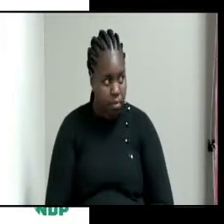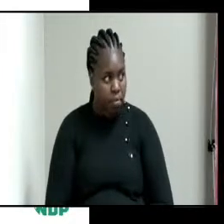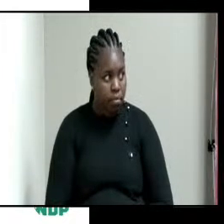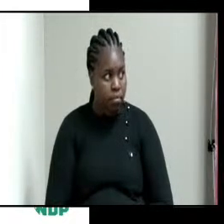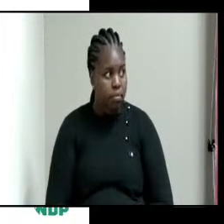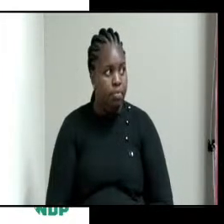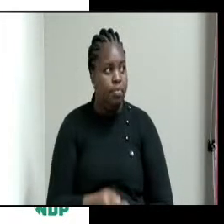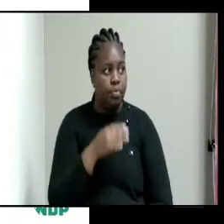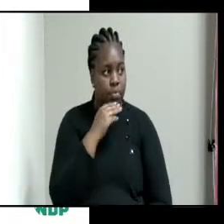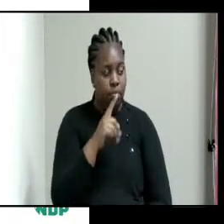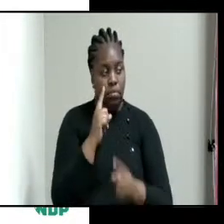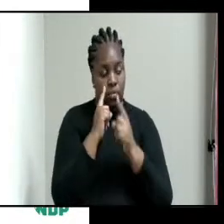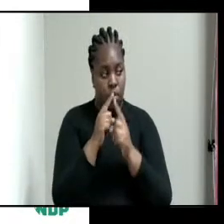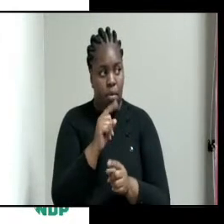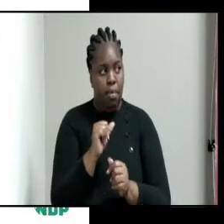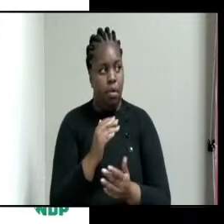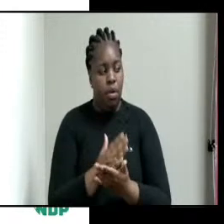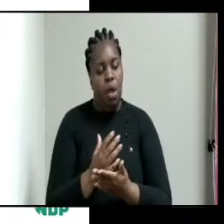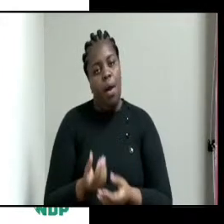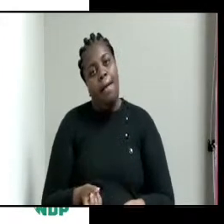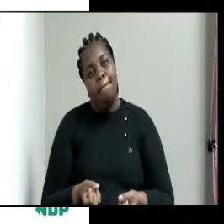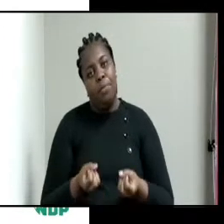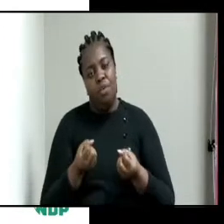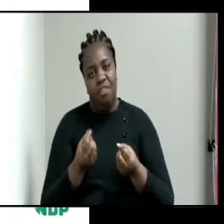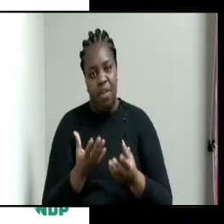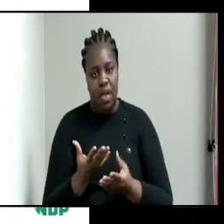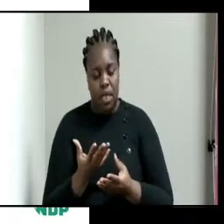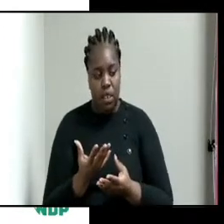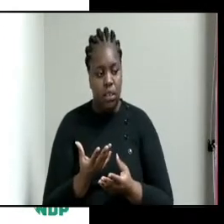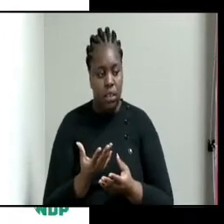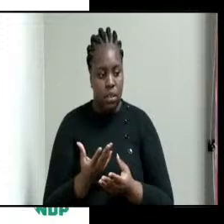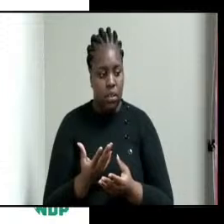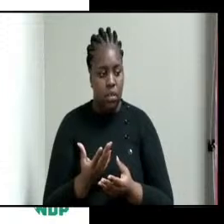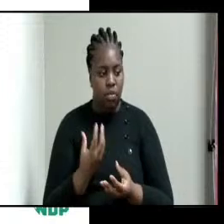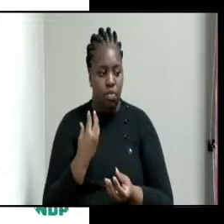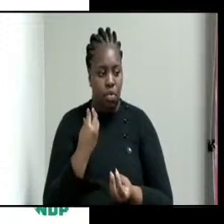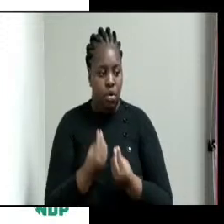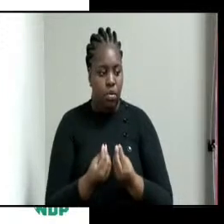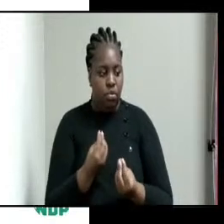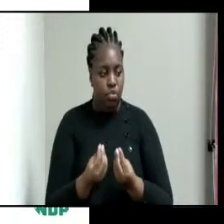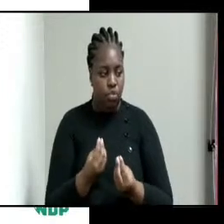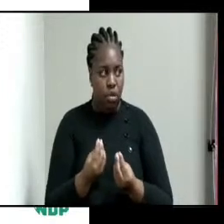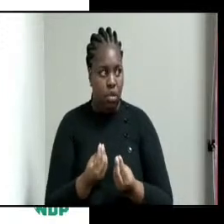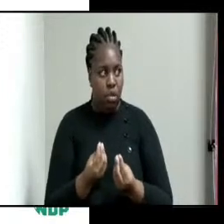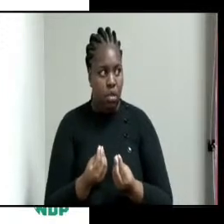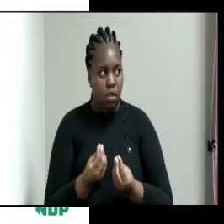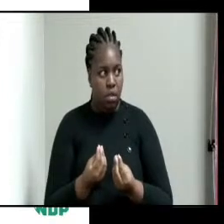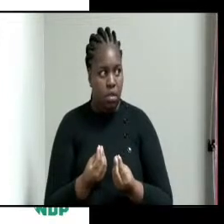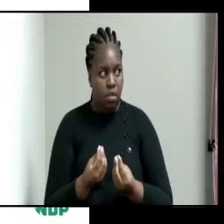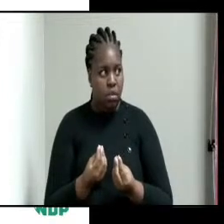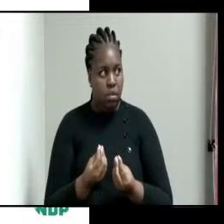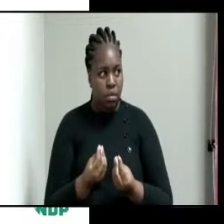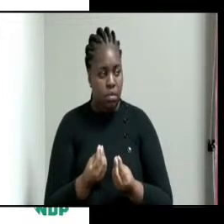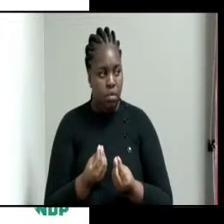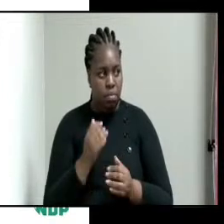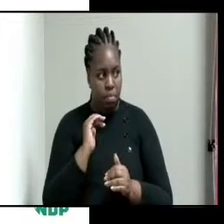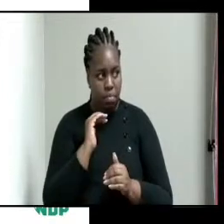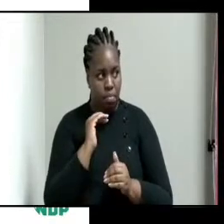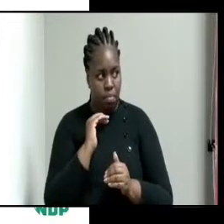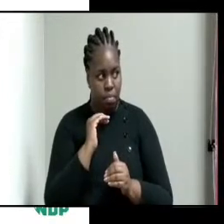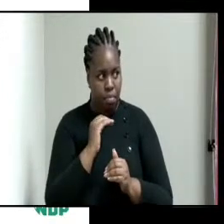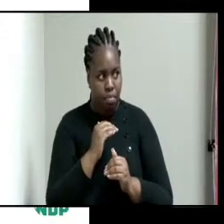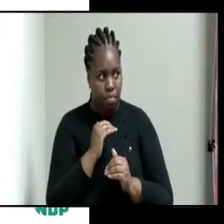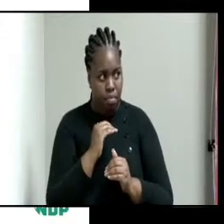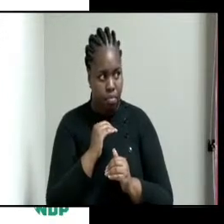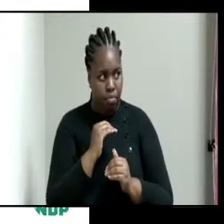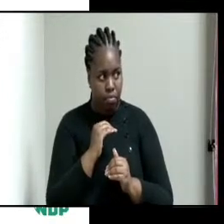seeks to provide the insight on child poverty in South Africa using the multiple overlapping